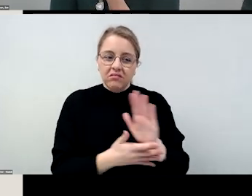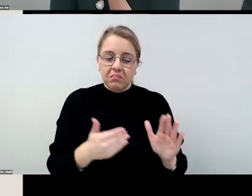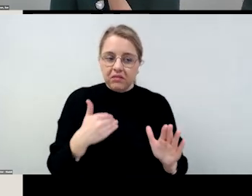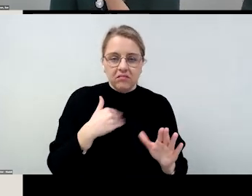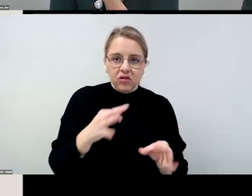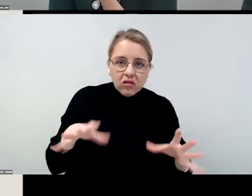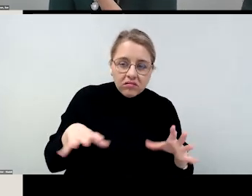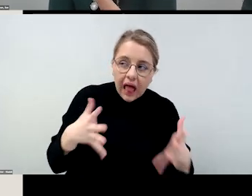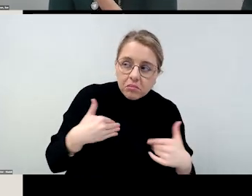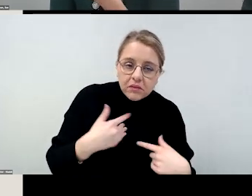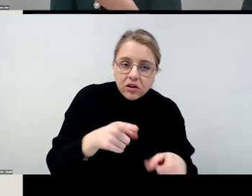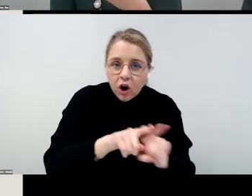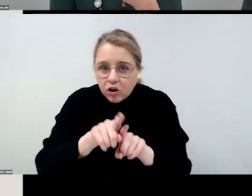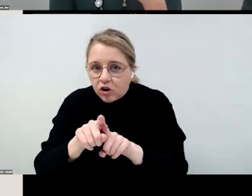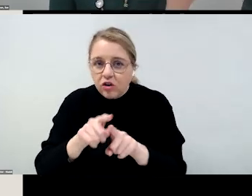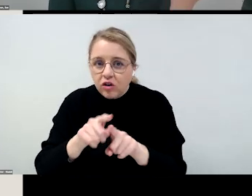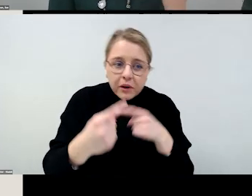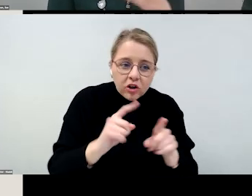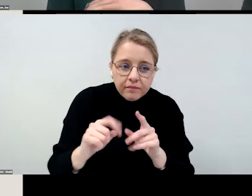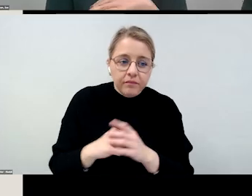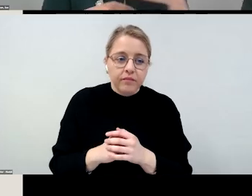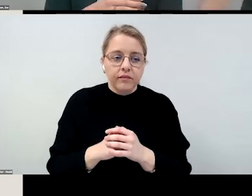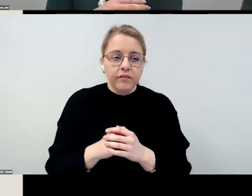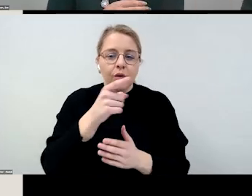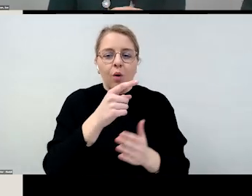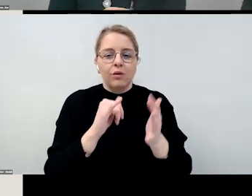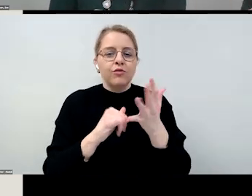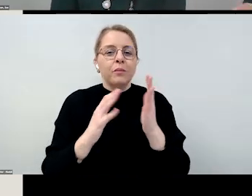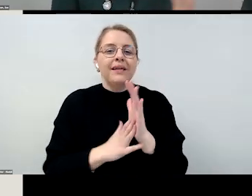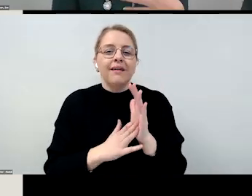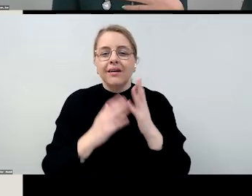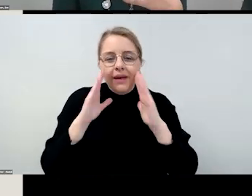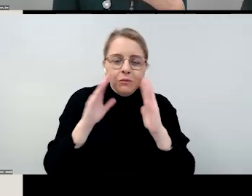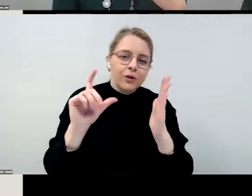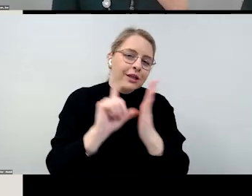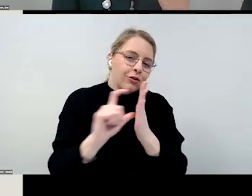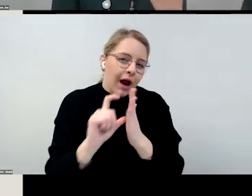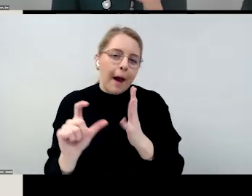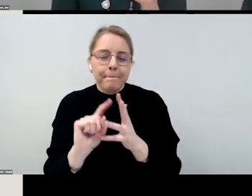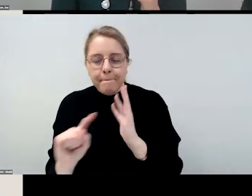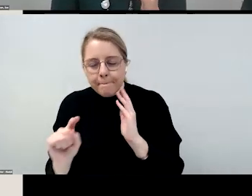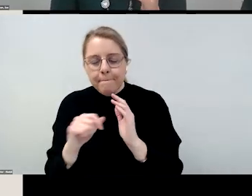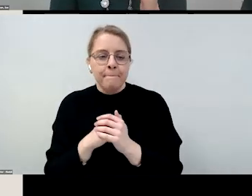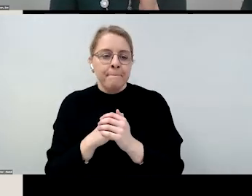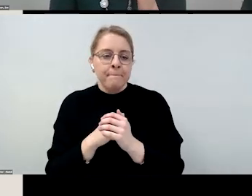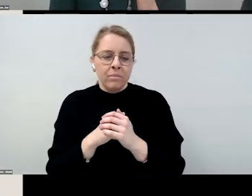information, and social media, which can make information a lot easier to access, but can also